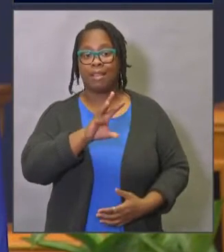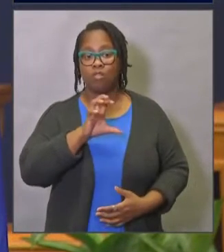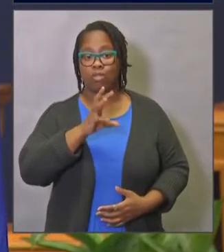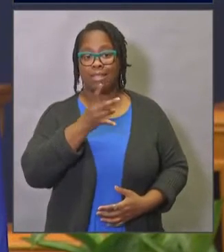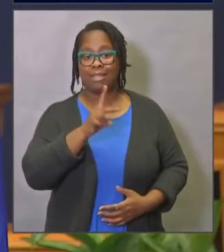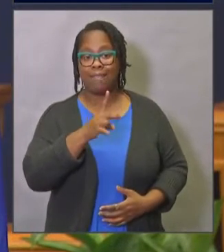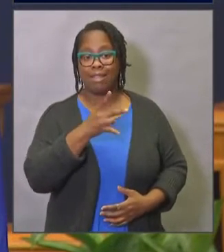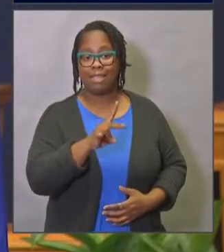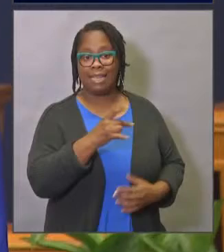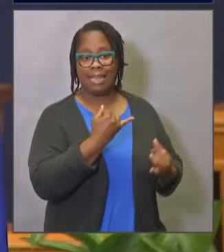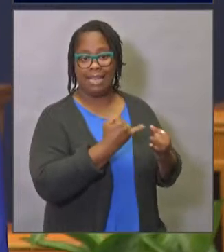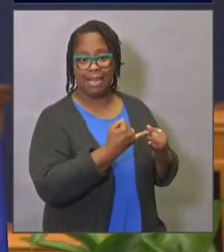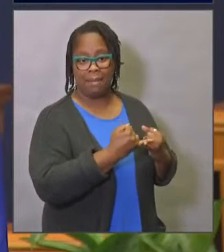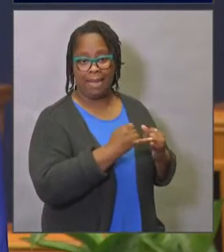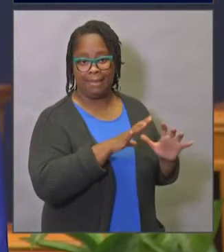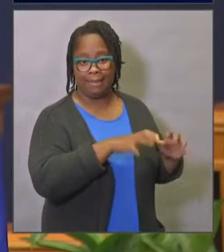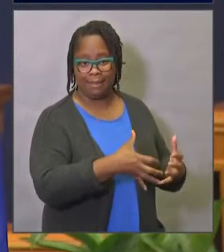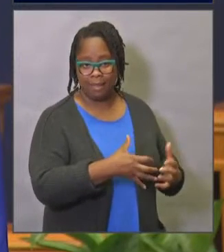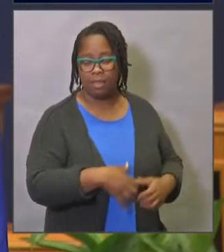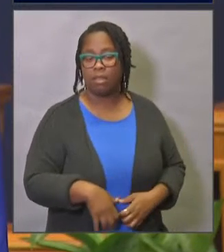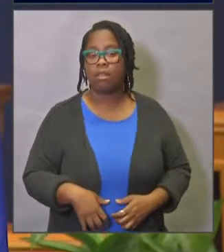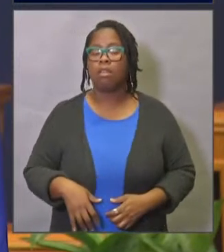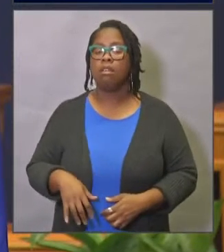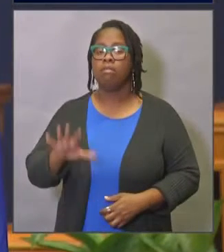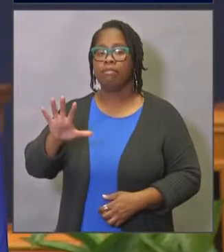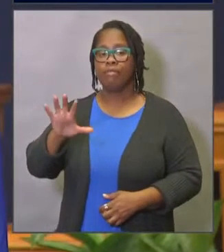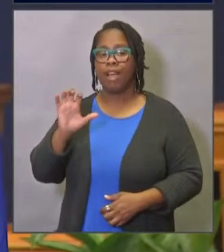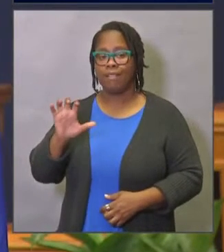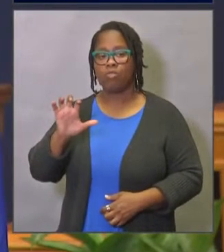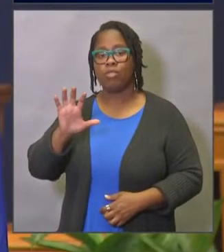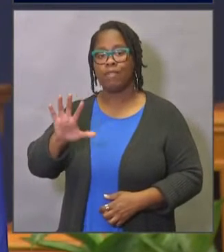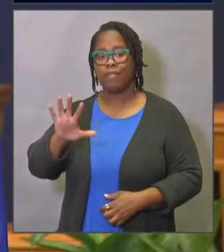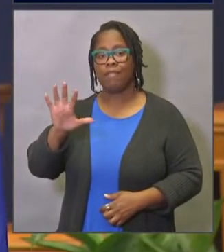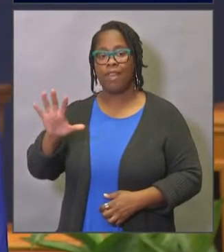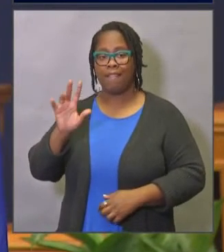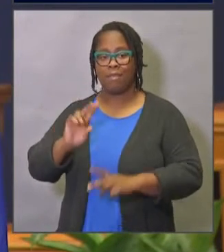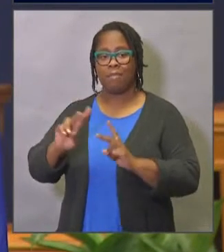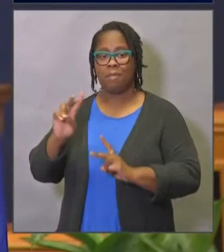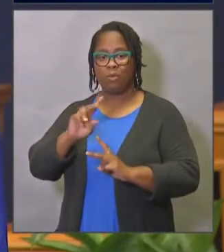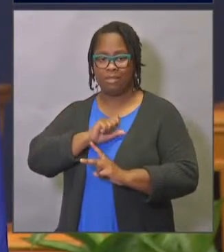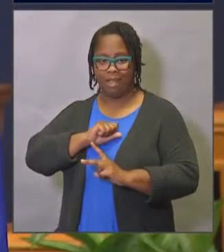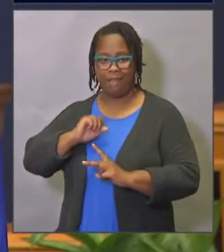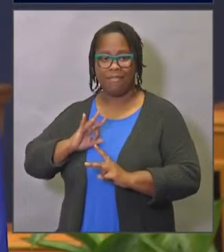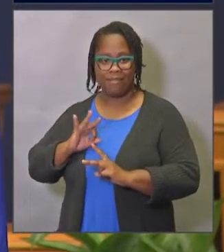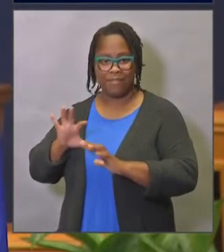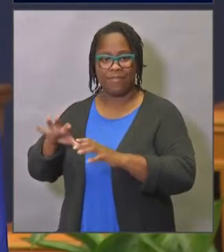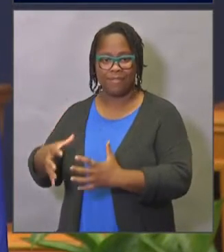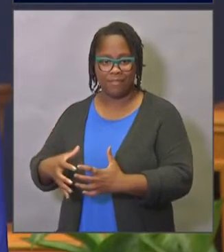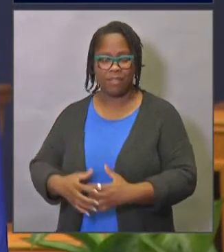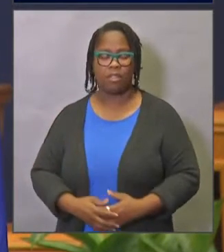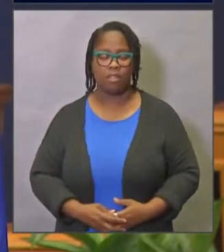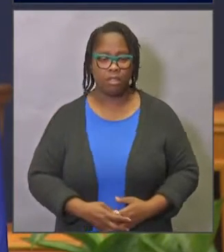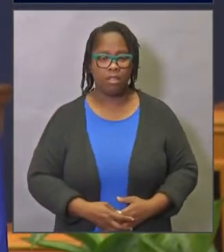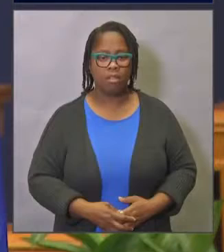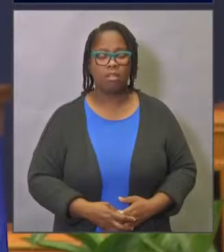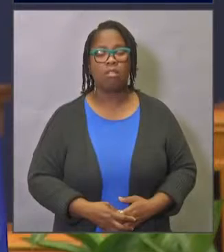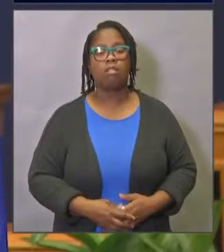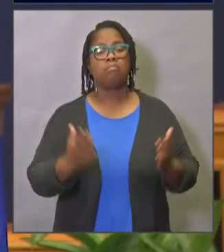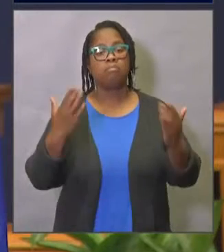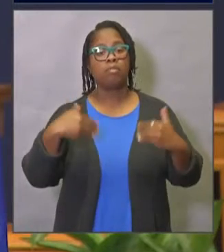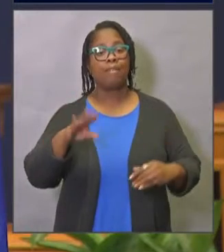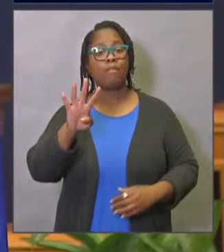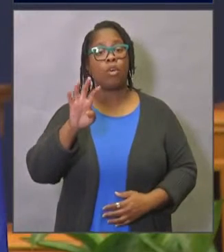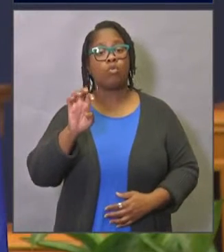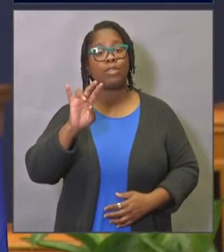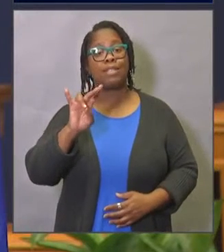3,617 are among people who are incarcerated, and 555 are among staff. There are